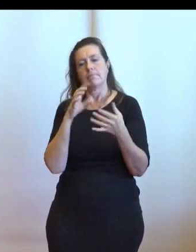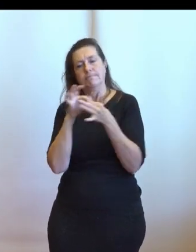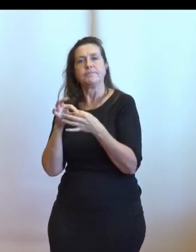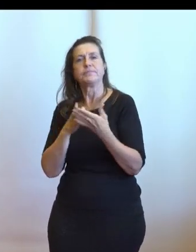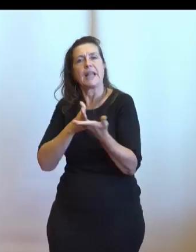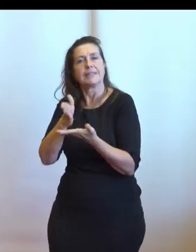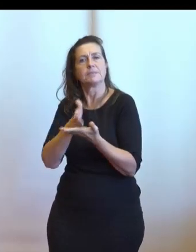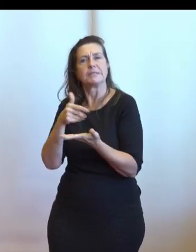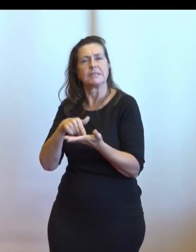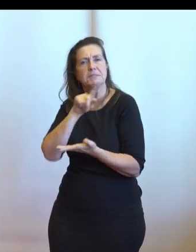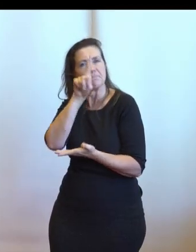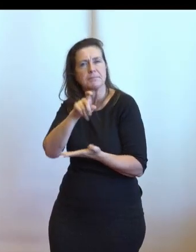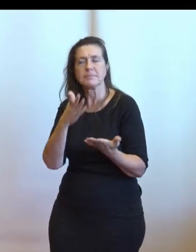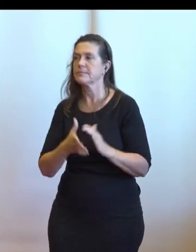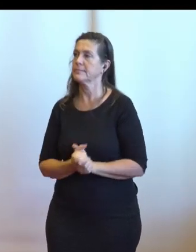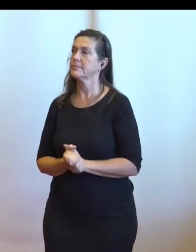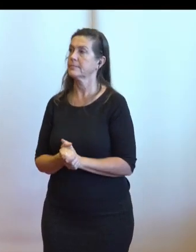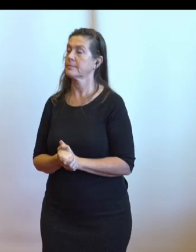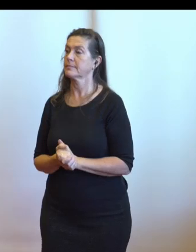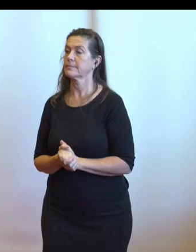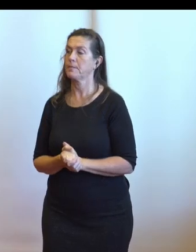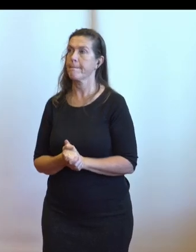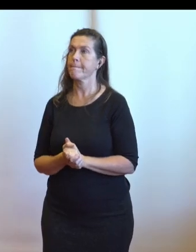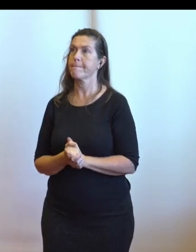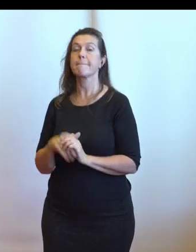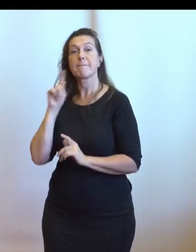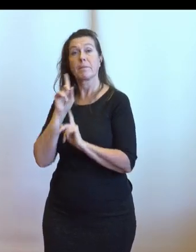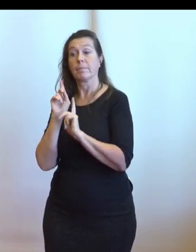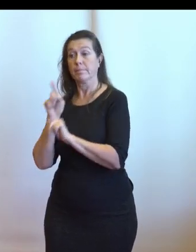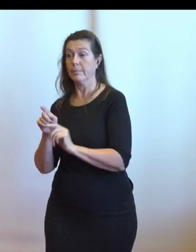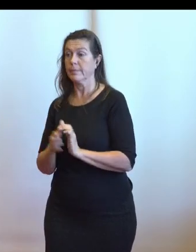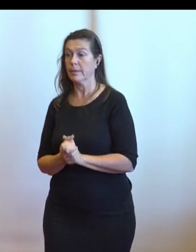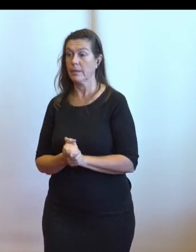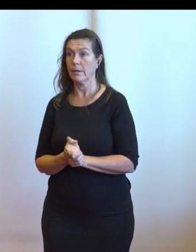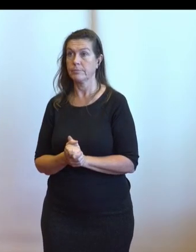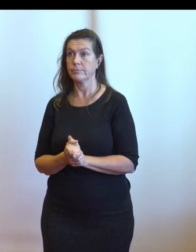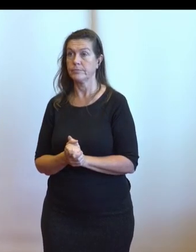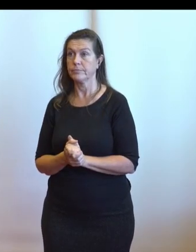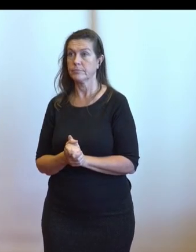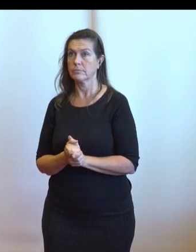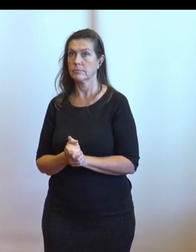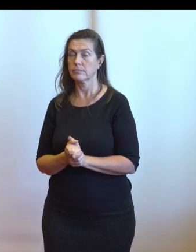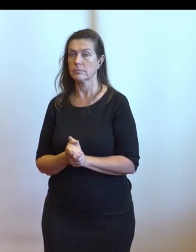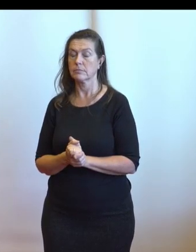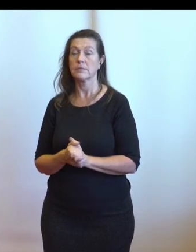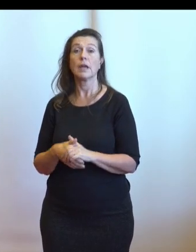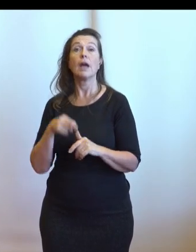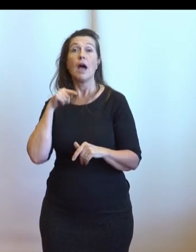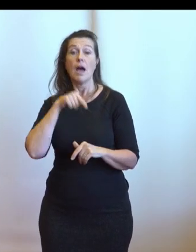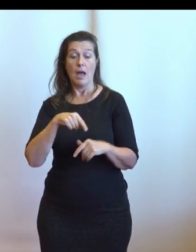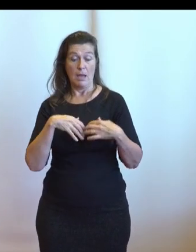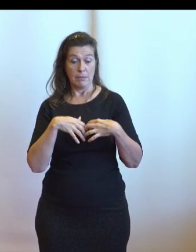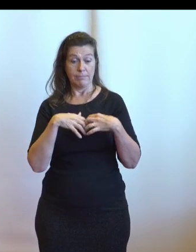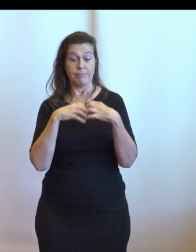So I think there's one of the most obvious things you can do is actually engage people with disabilities in the process